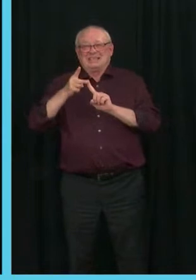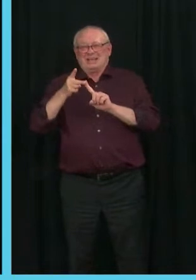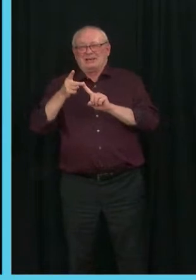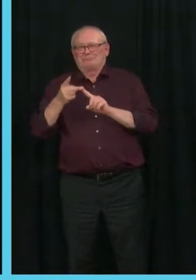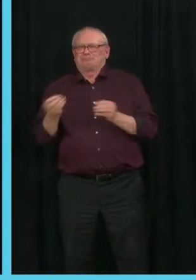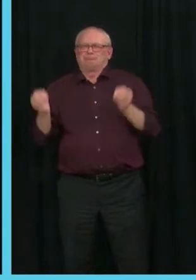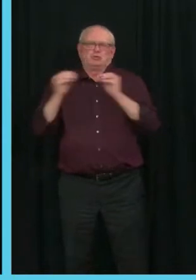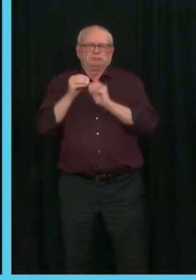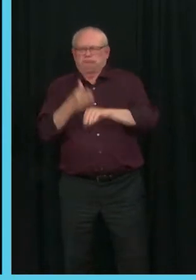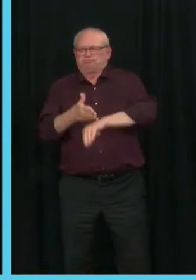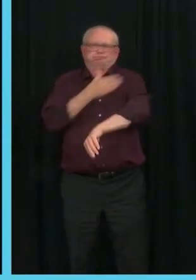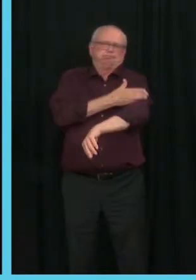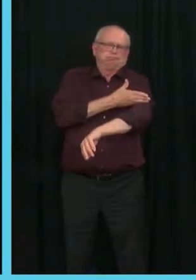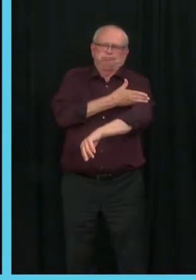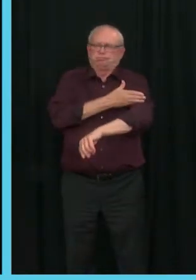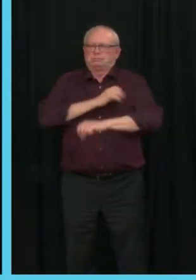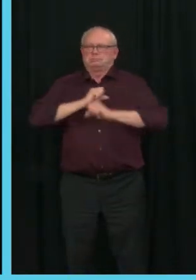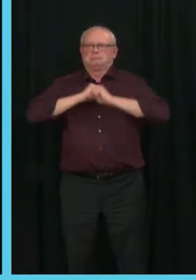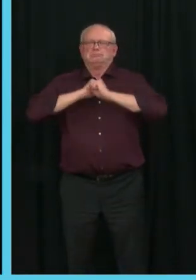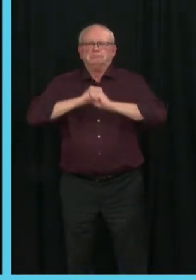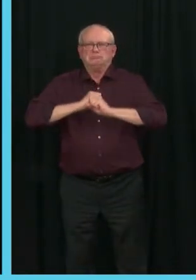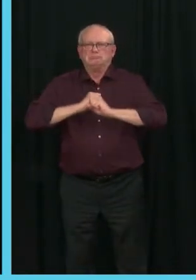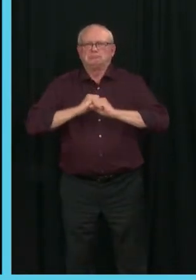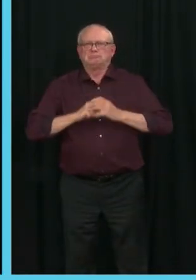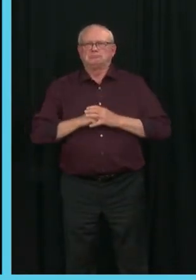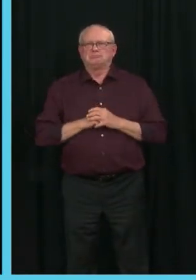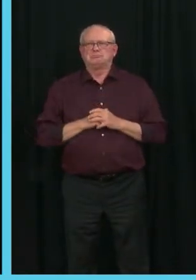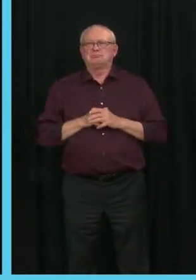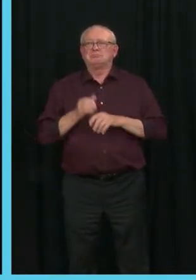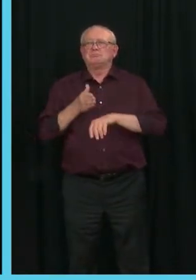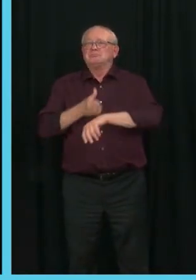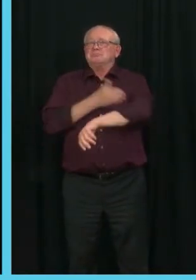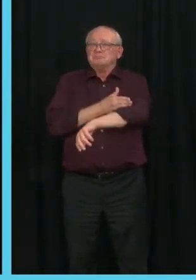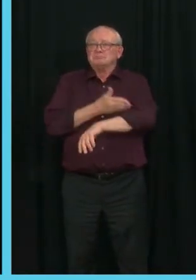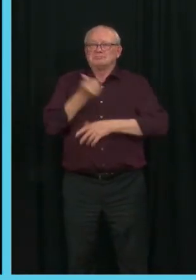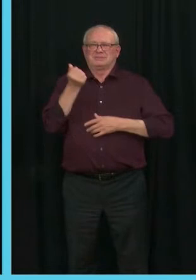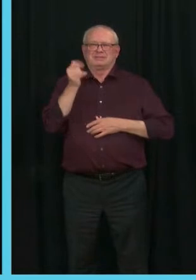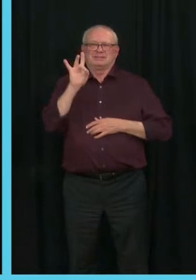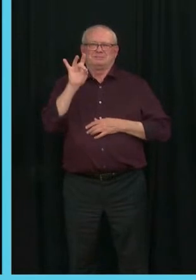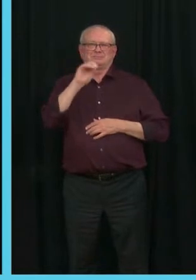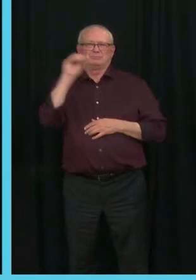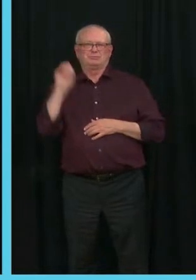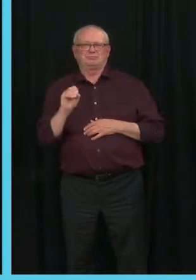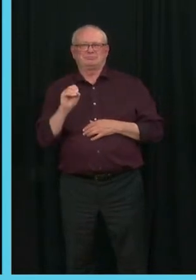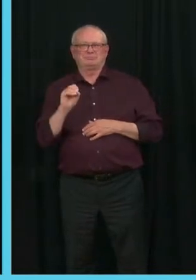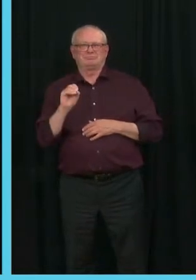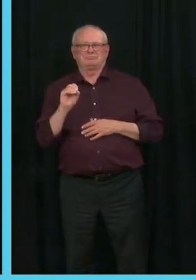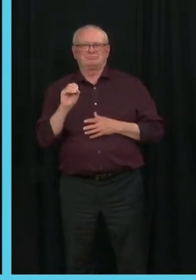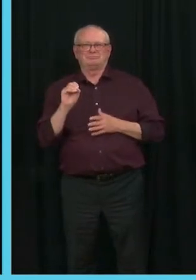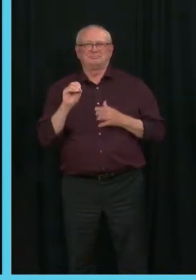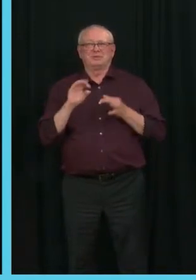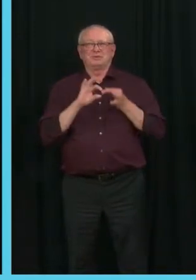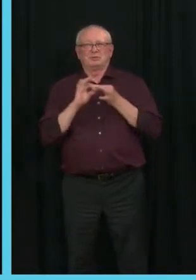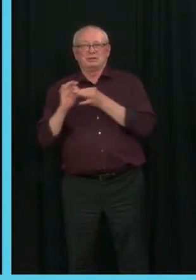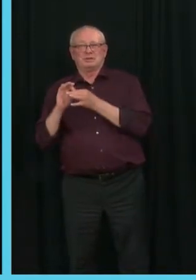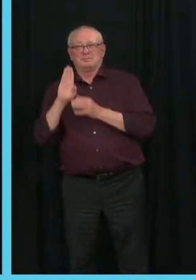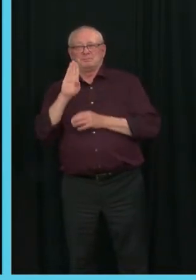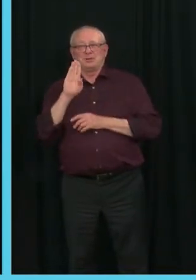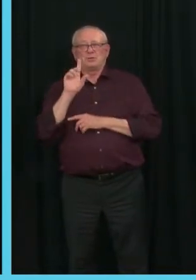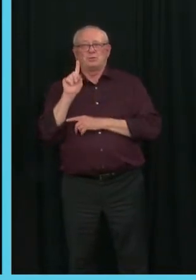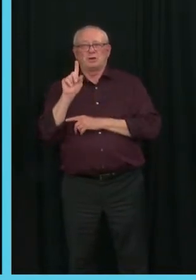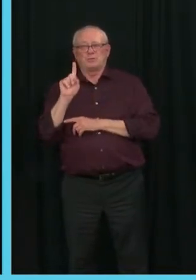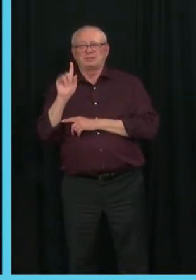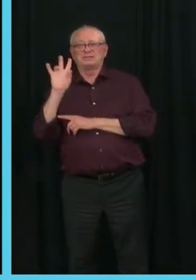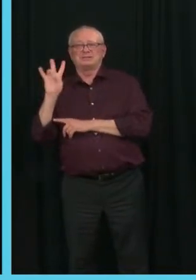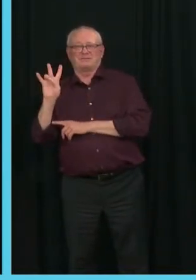second dose. In fact, it's an 18% jump against infection with the B.1.1.7 variant, which is the dominant